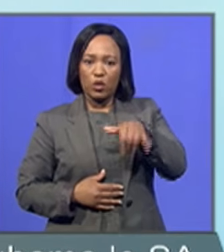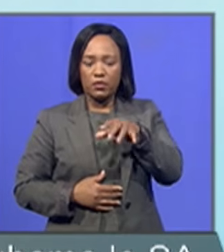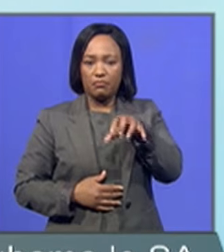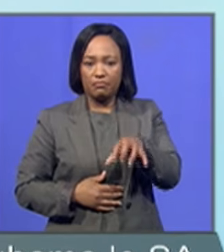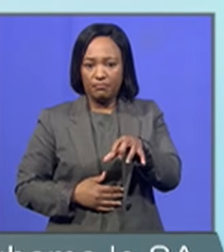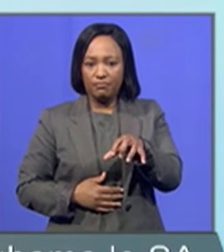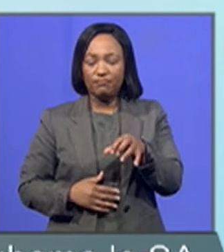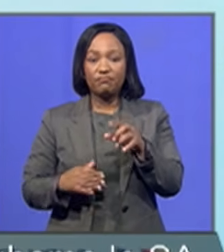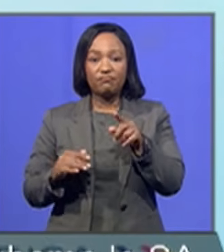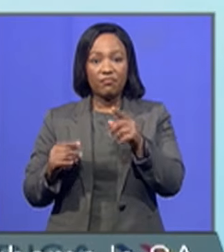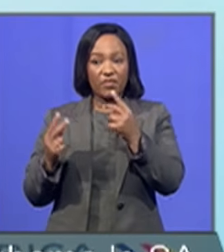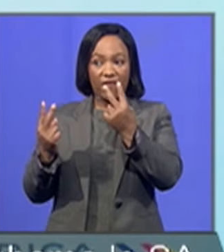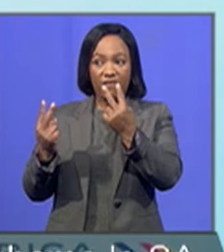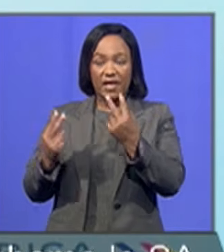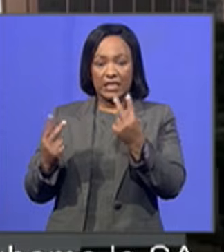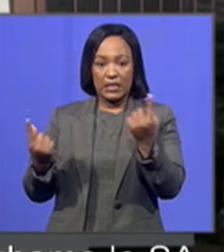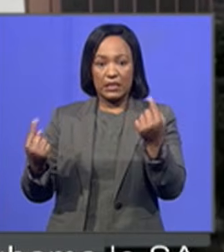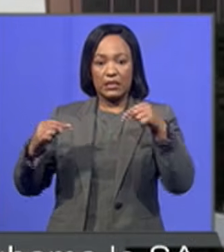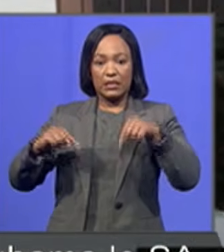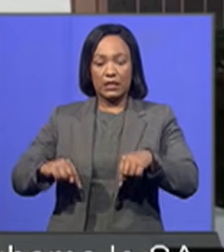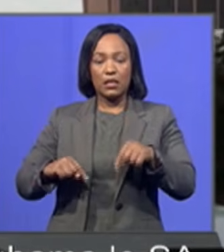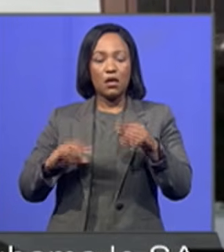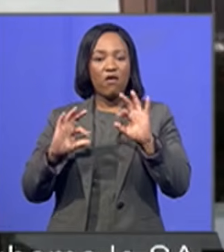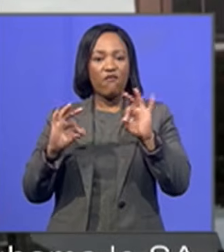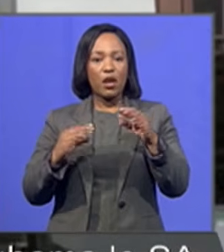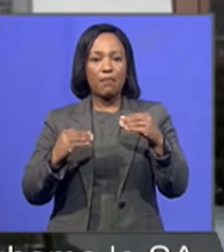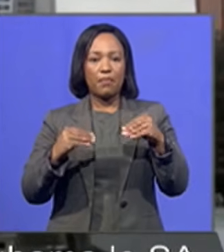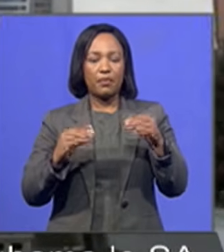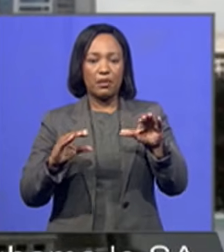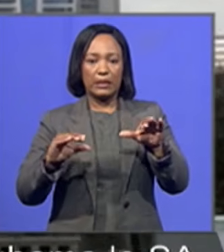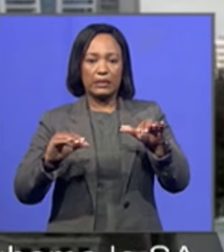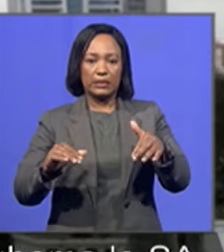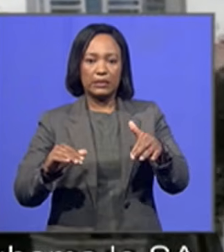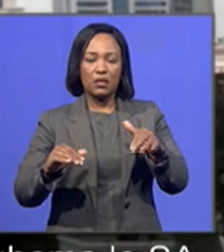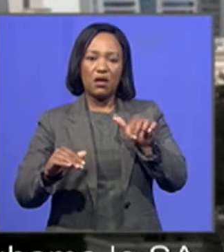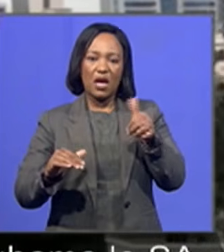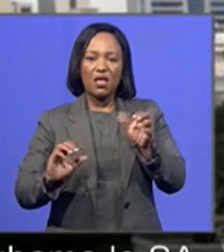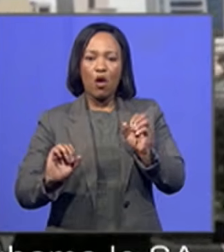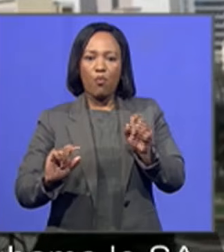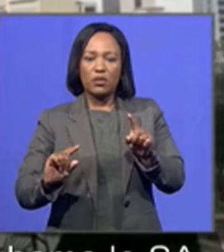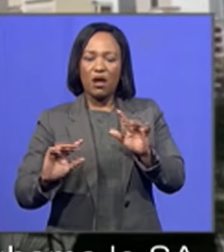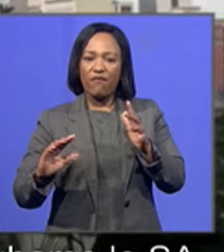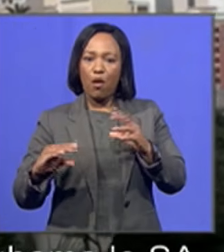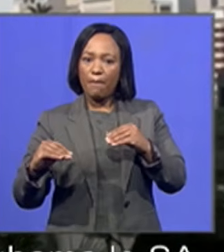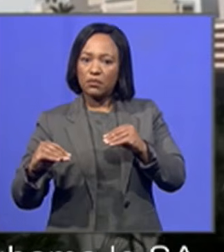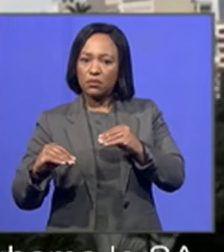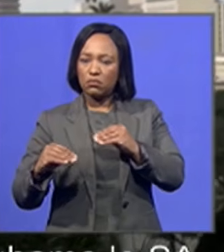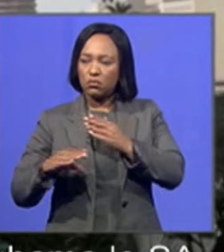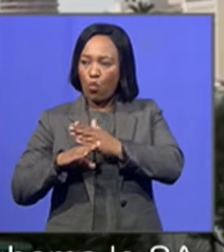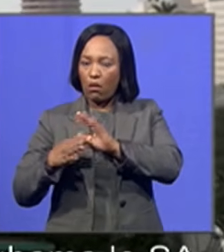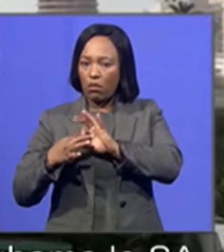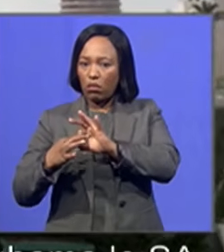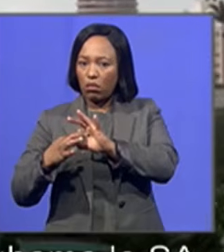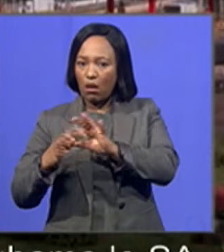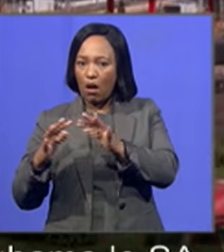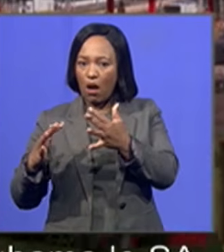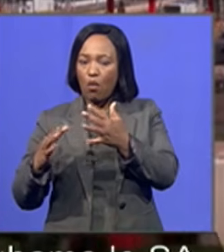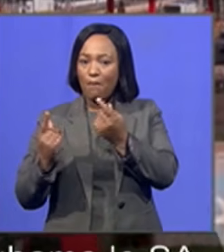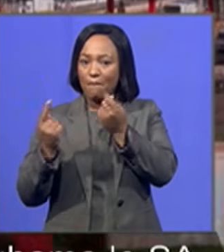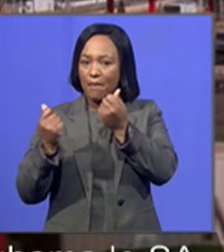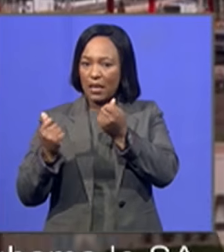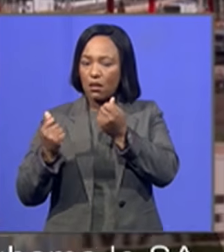le tla boela le ba le foramu ya kgwebo e reretsweng ho hlahisa menyetla e metjha ya kgwebisano le matsete le ho hodisa